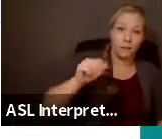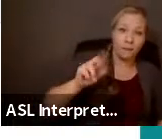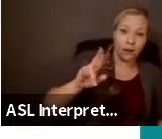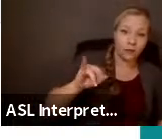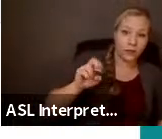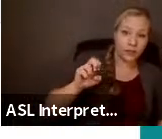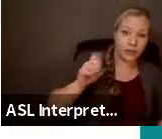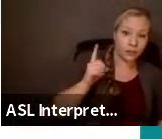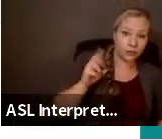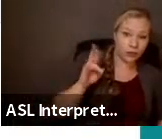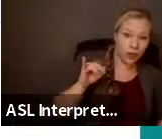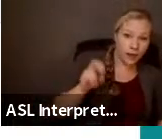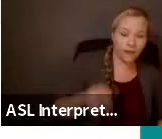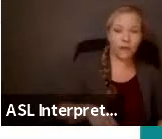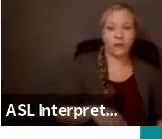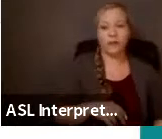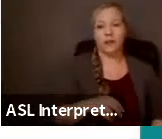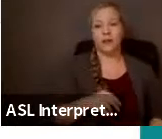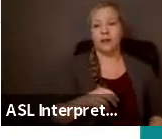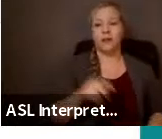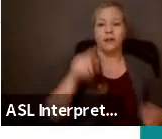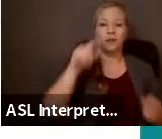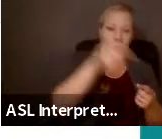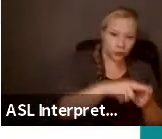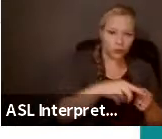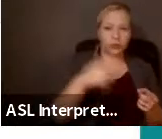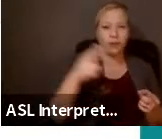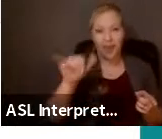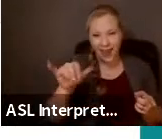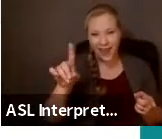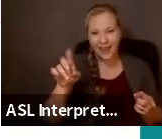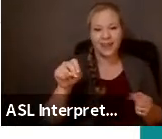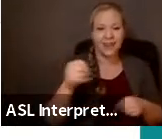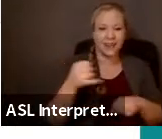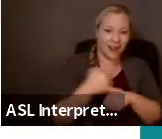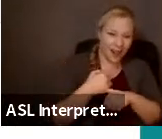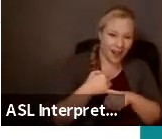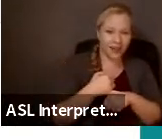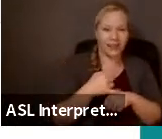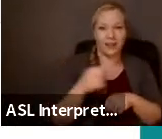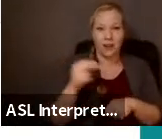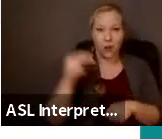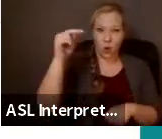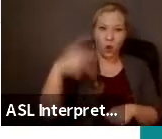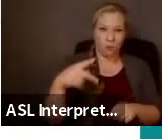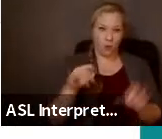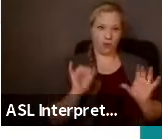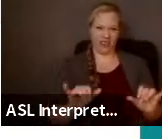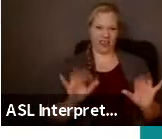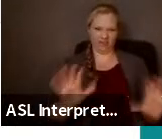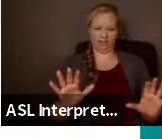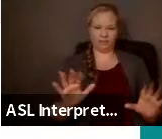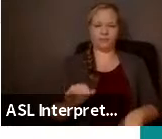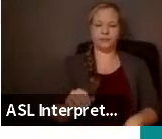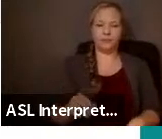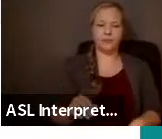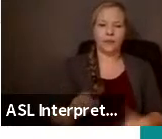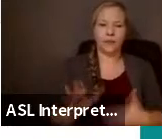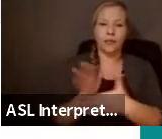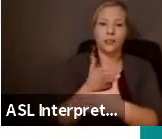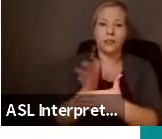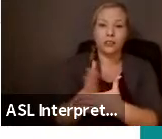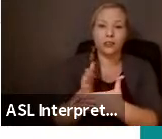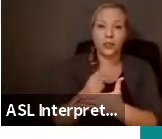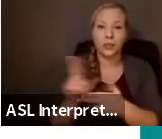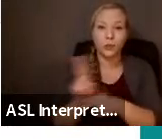to Vancouver. So this is going to, this part of the design, bringing the shared use path over